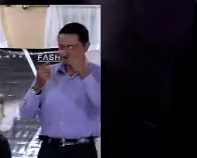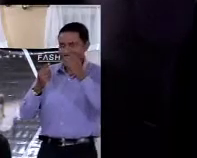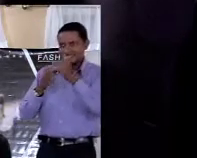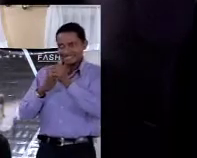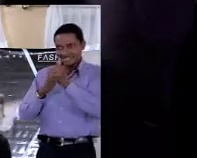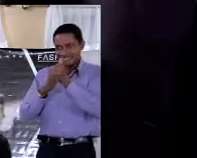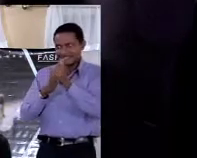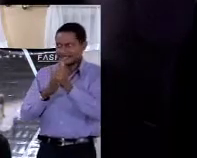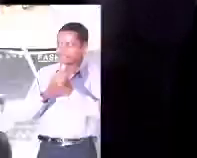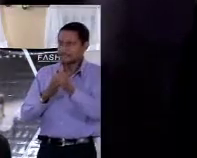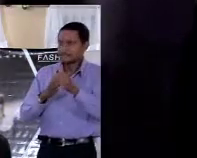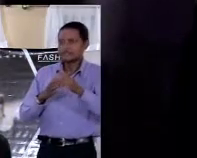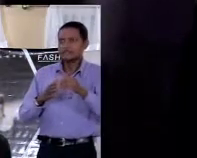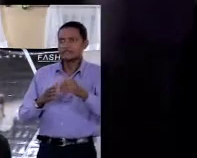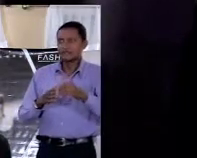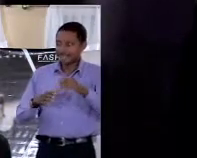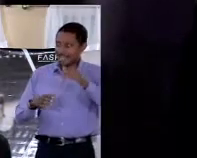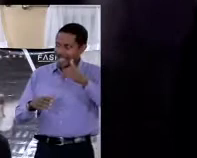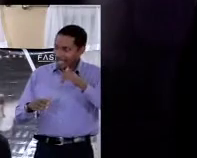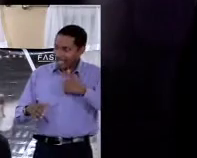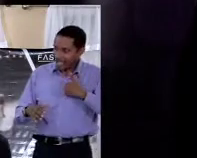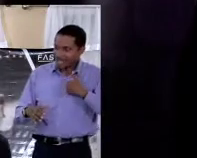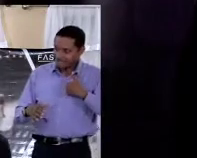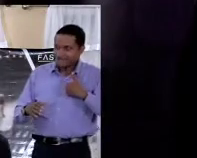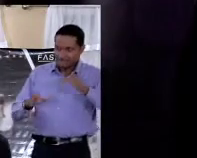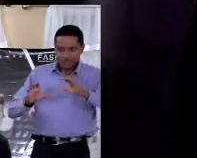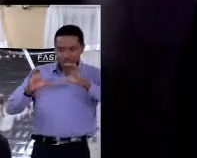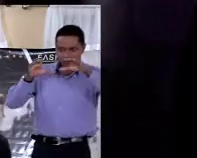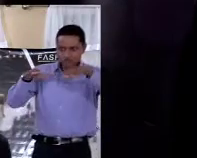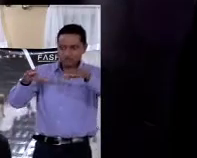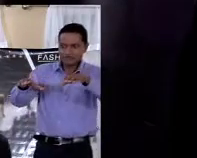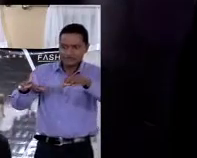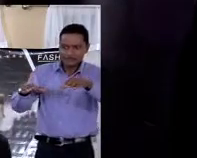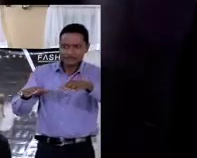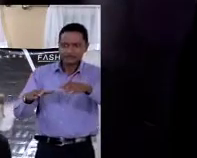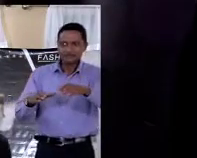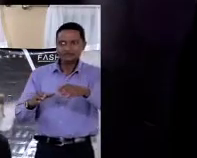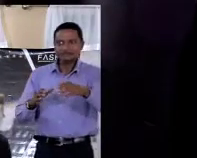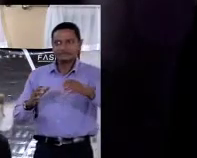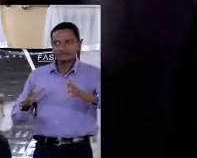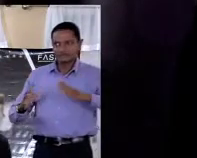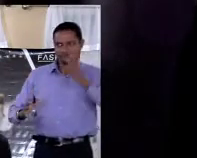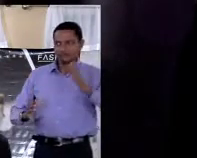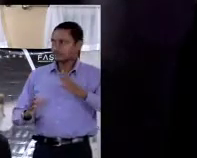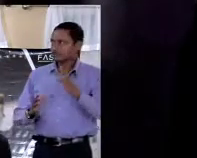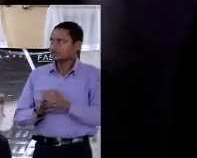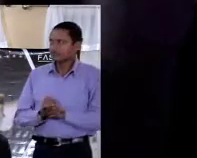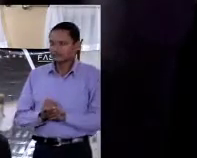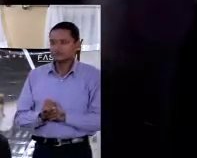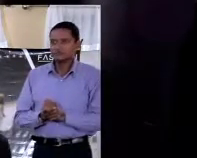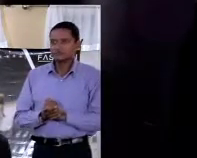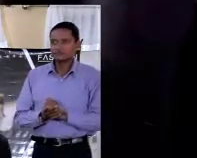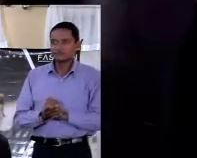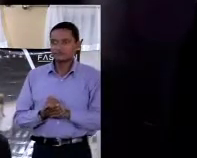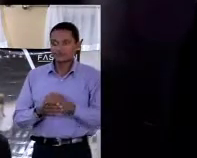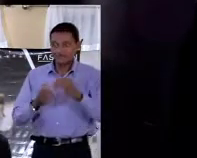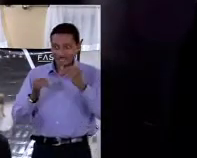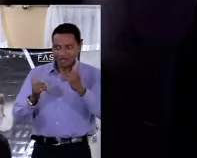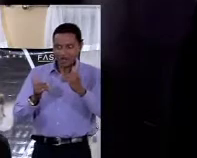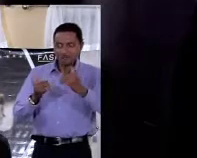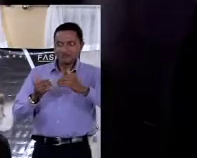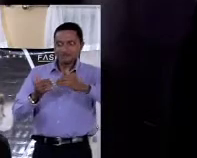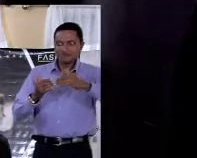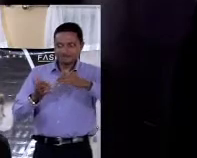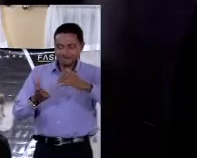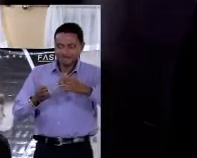a Caribbean style, a trademark that is evolving because it's not completely